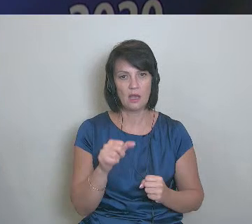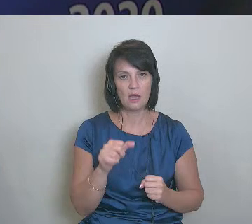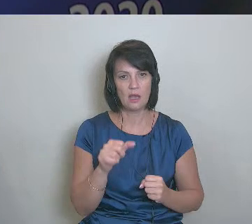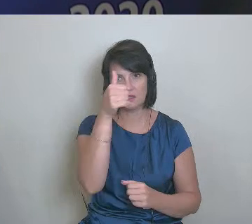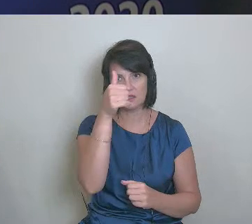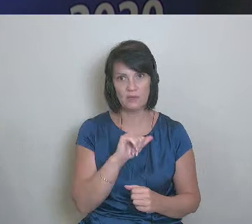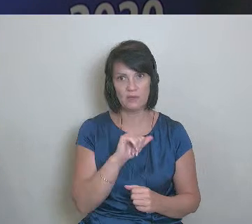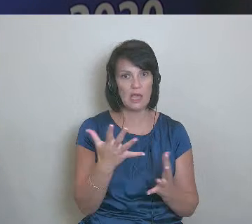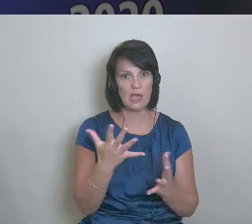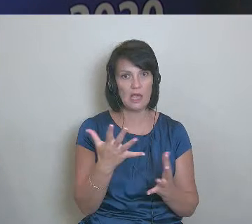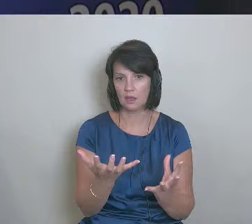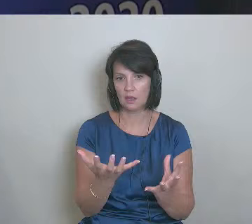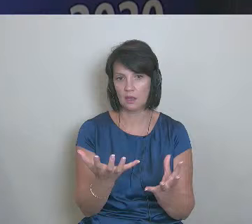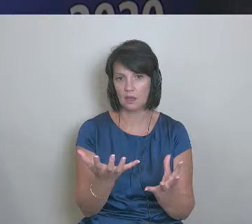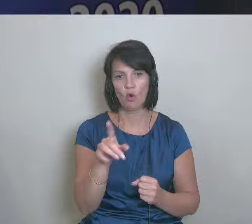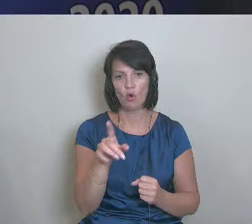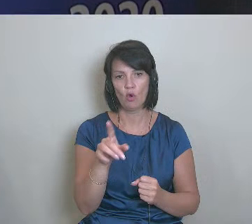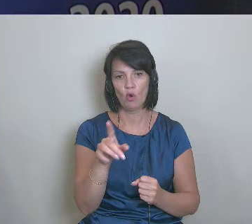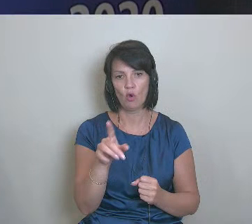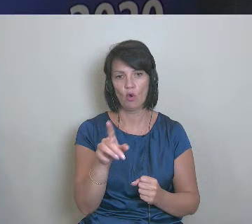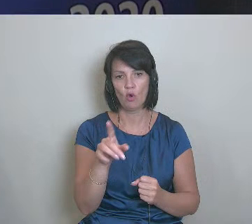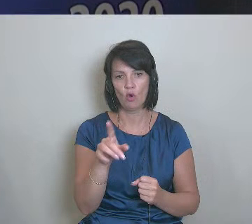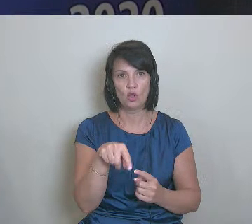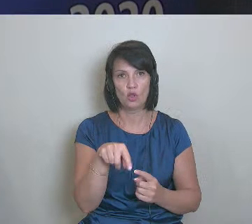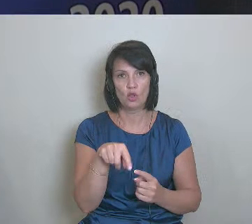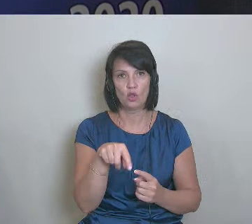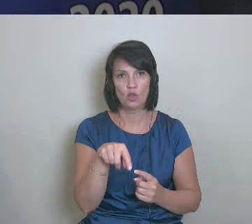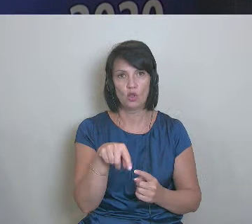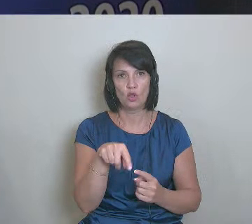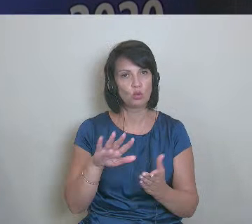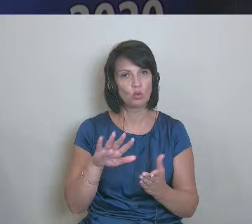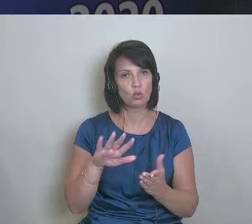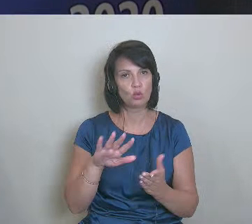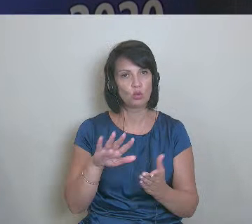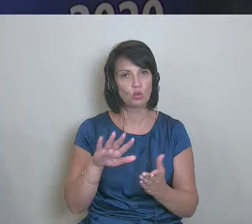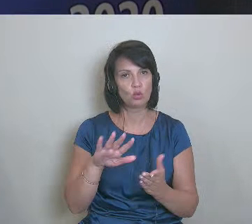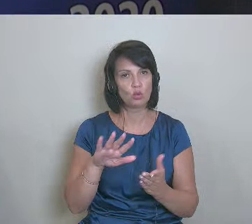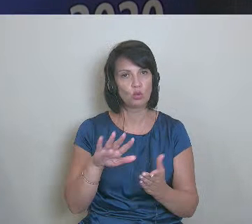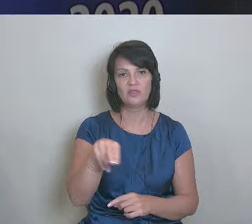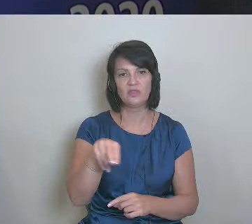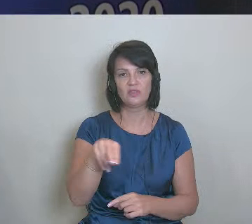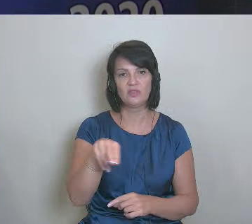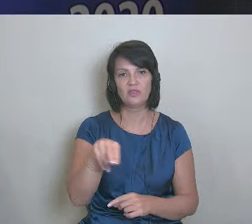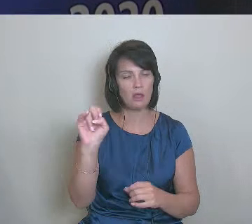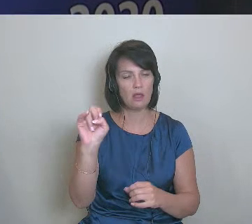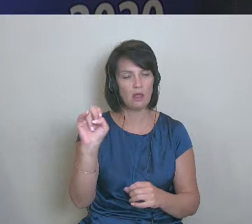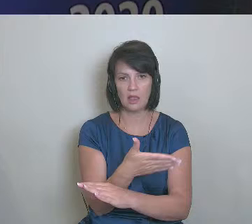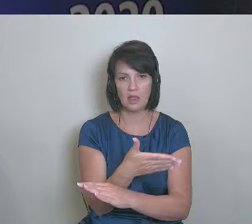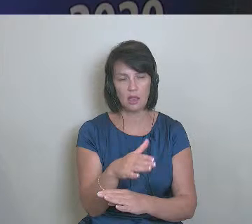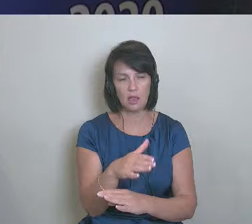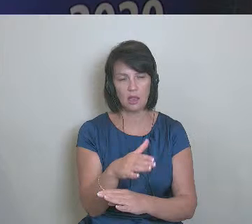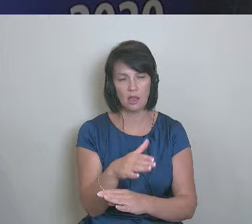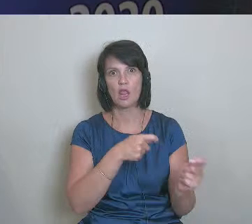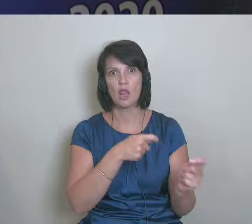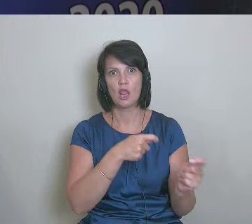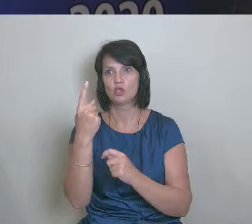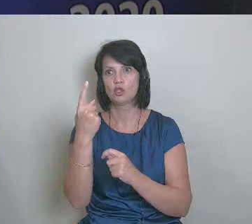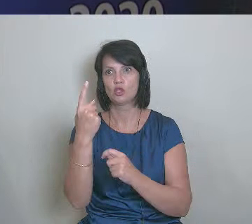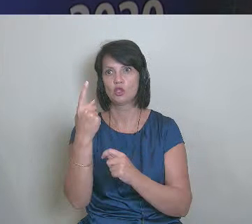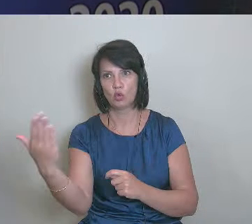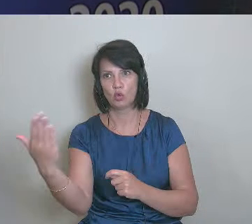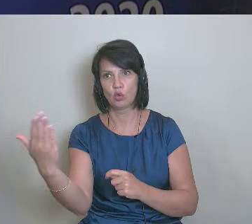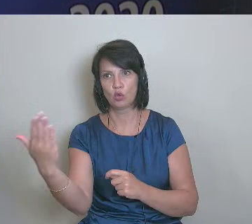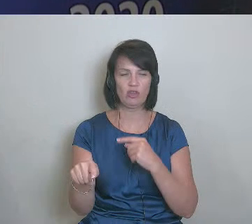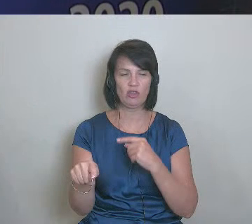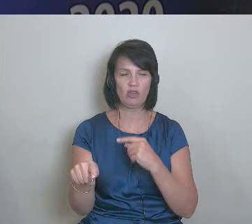which had to be passed in September and they have not been passed, were directed at addressing the situation, so the TEC is